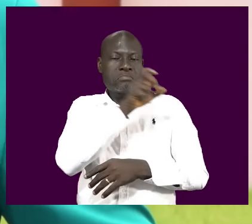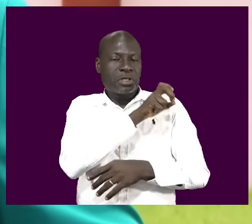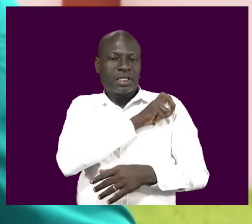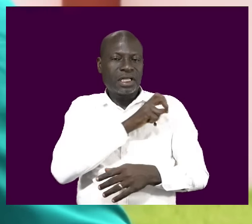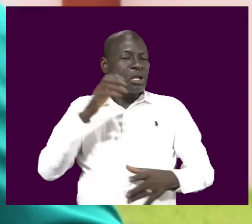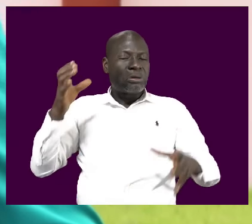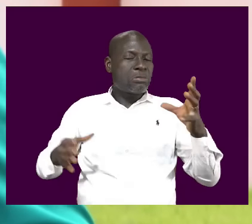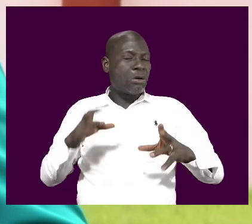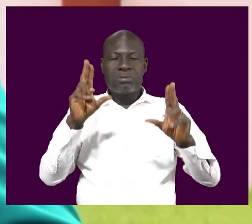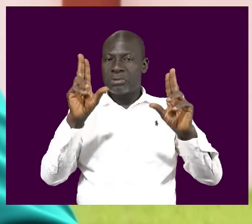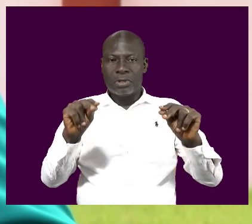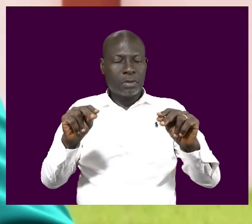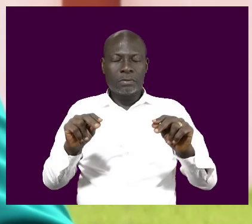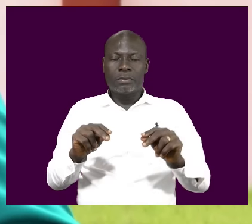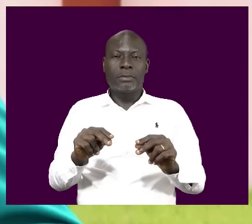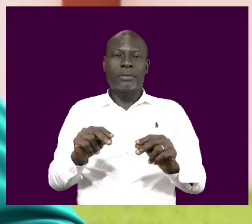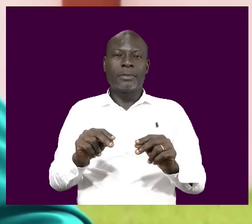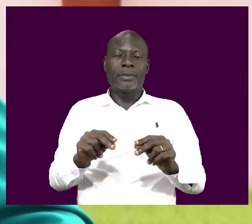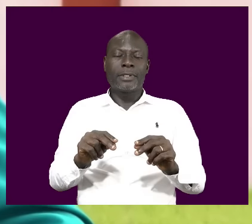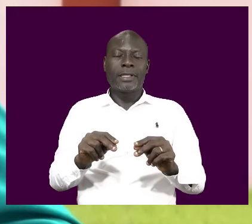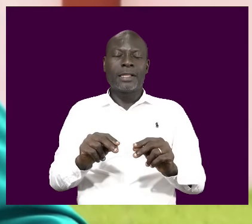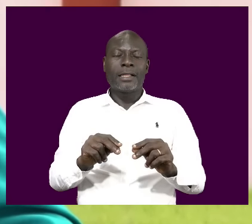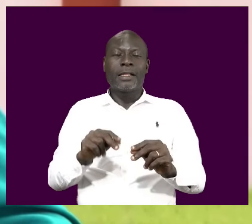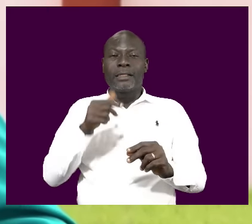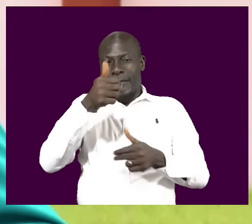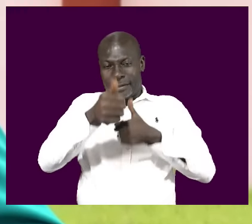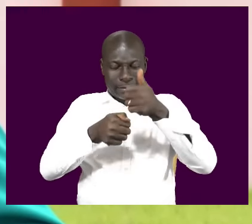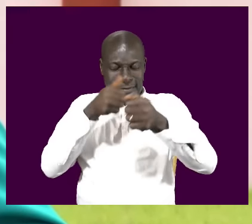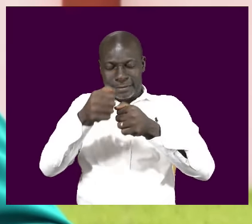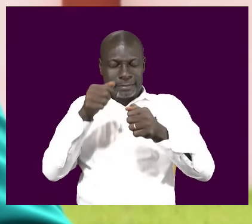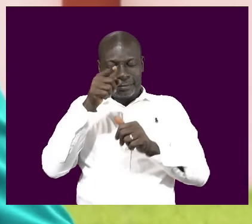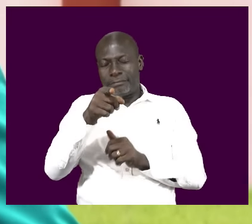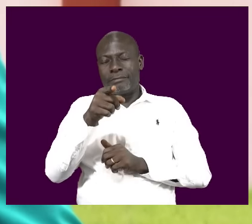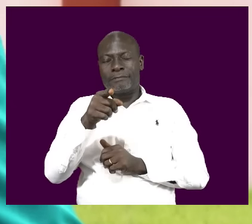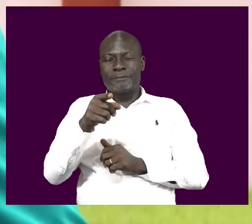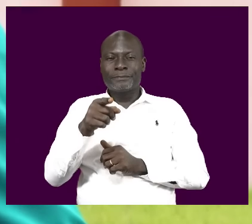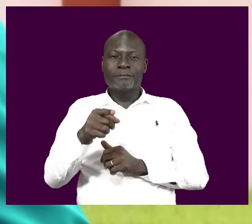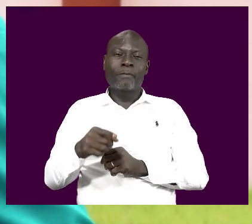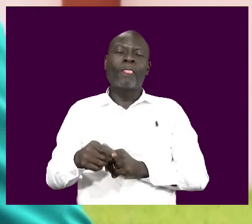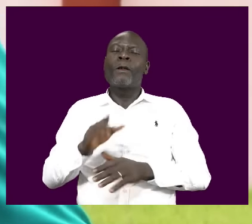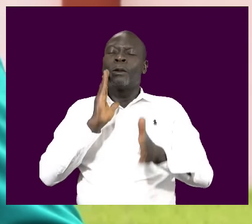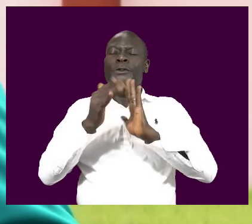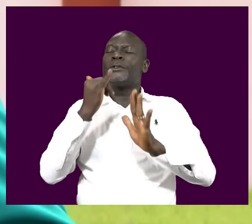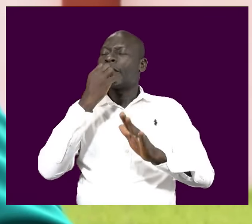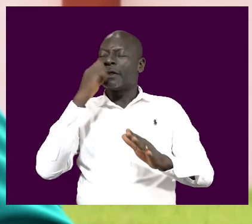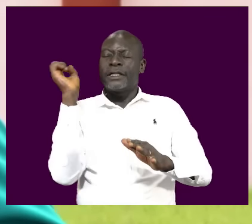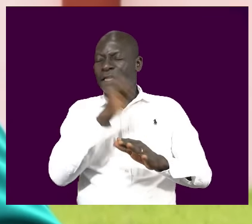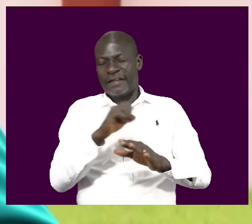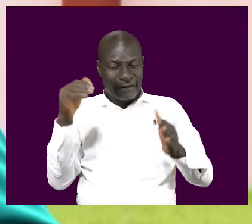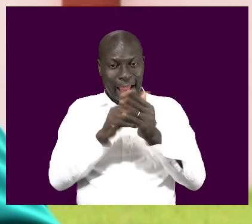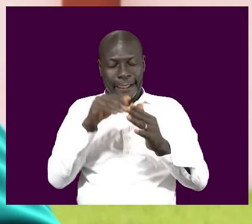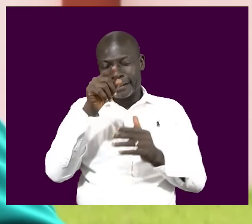court anya wo kan me ani watam se de ebedie me antwa ensam nto so se de epese etwa to